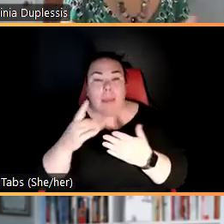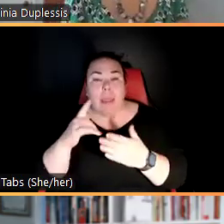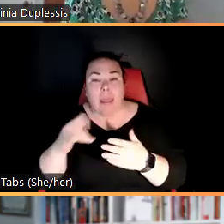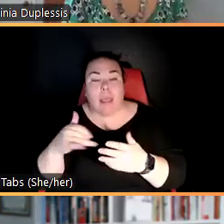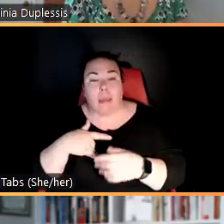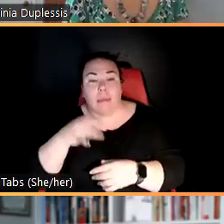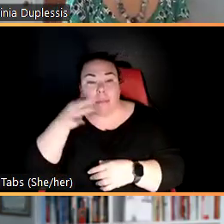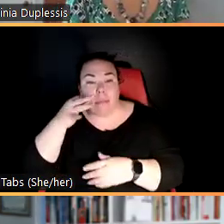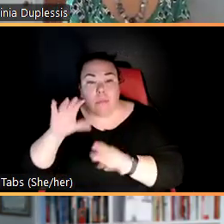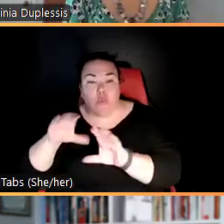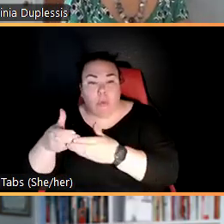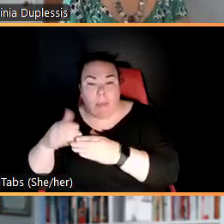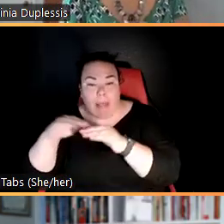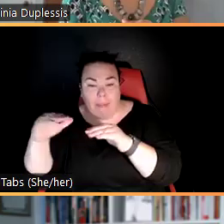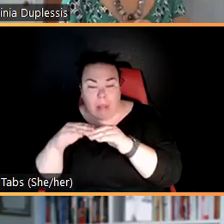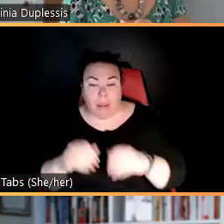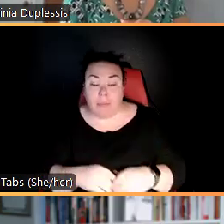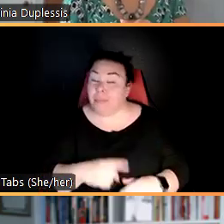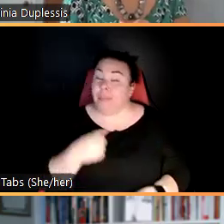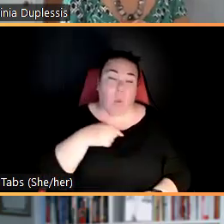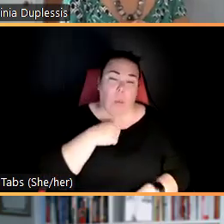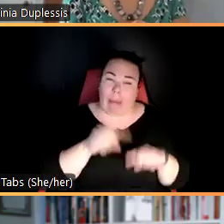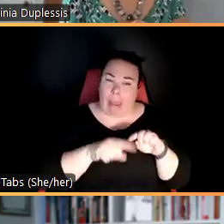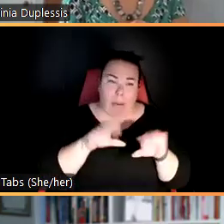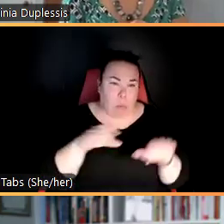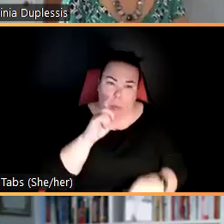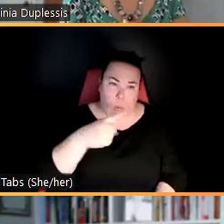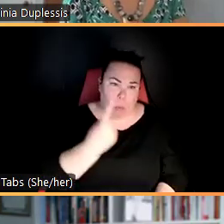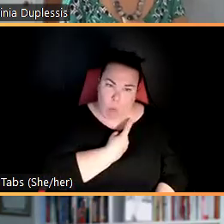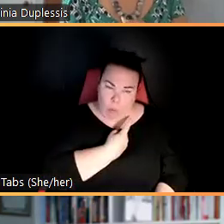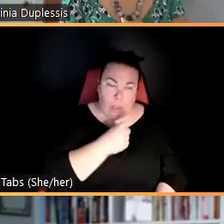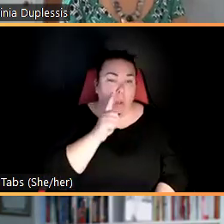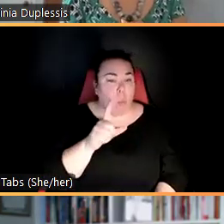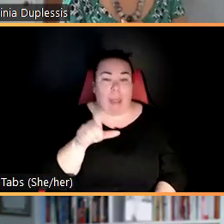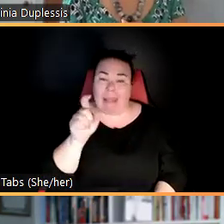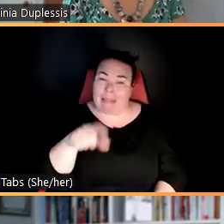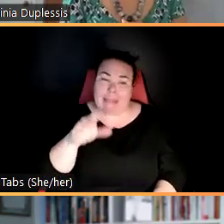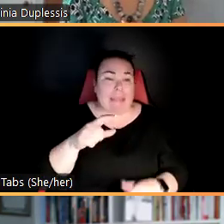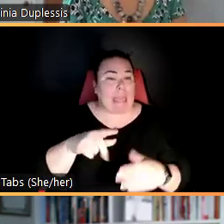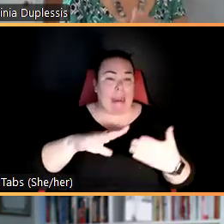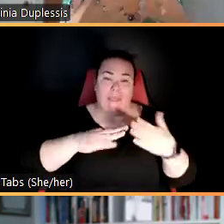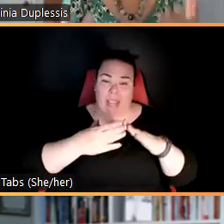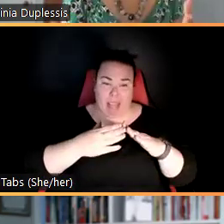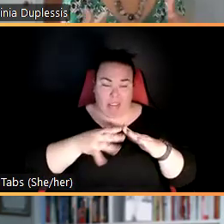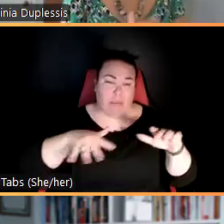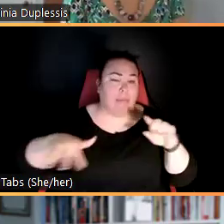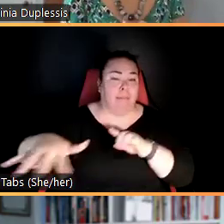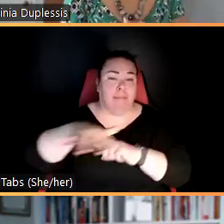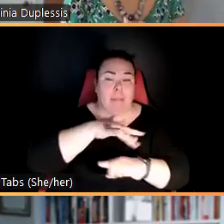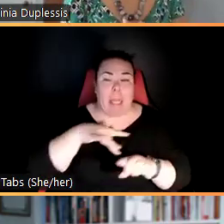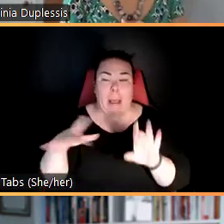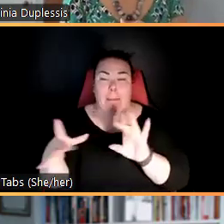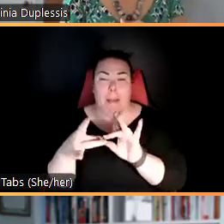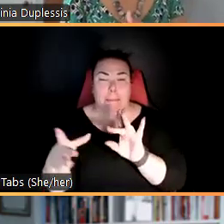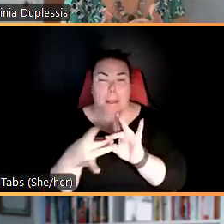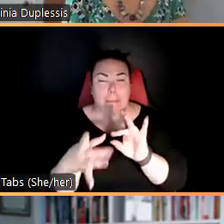alone, right? And so it's going to take a village, it's going to take those partnerships so that we can best meet the needs